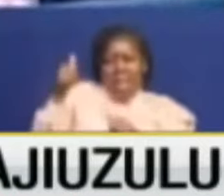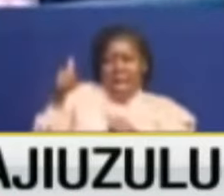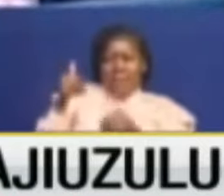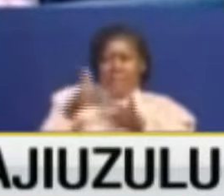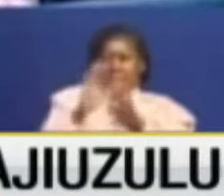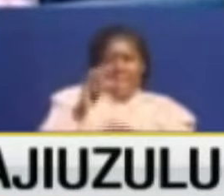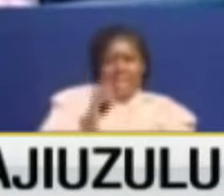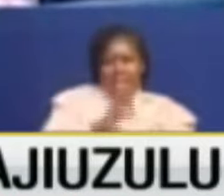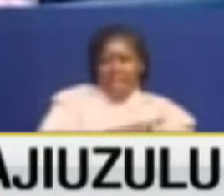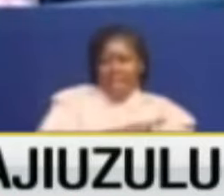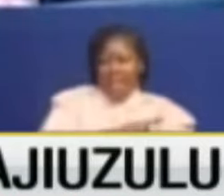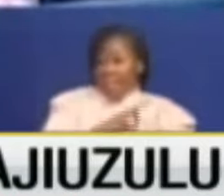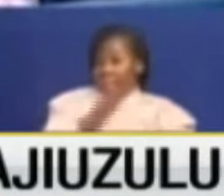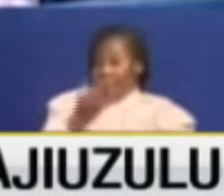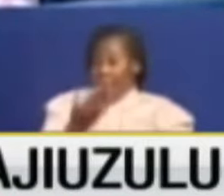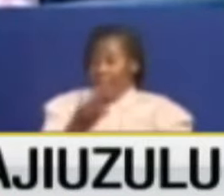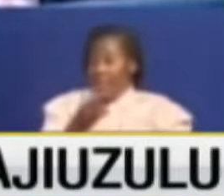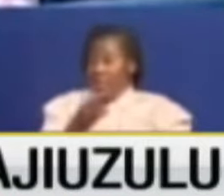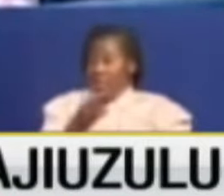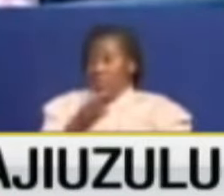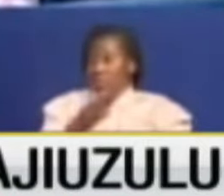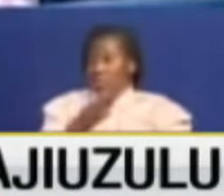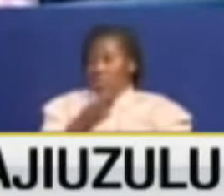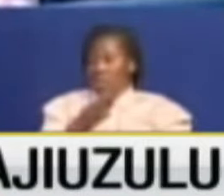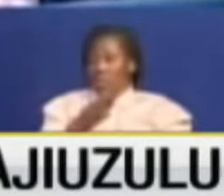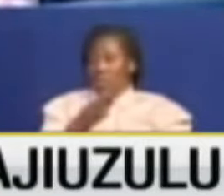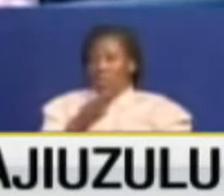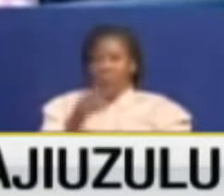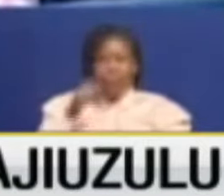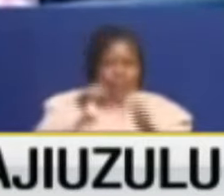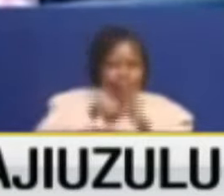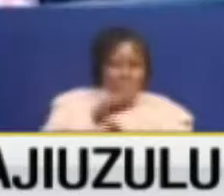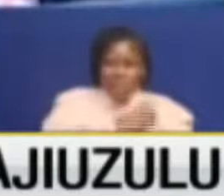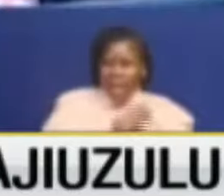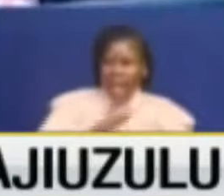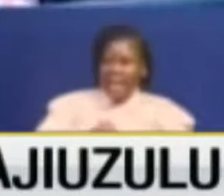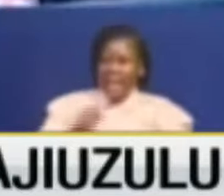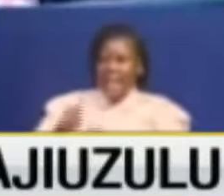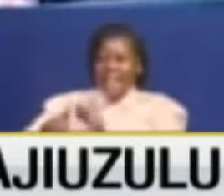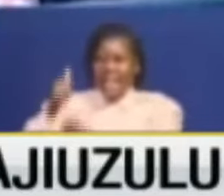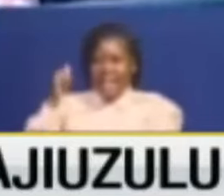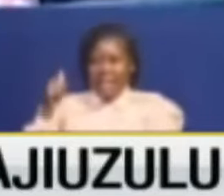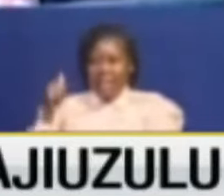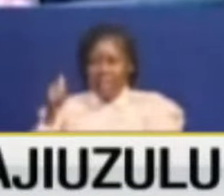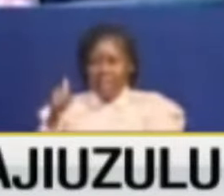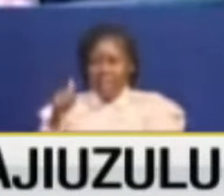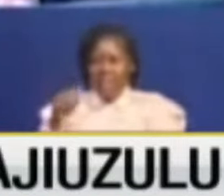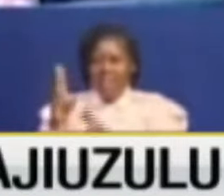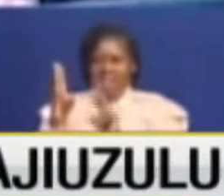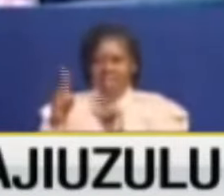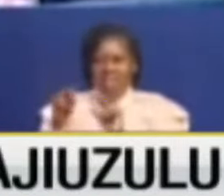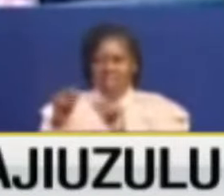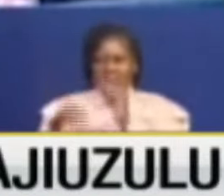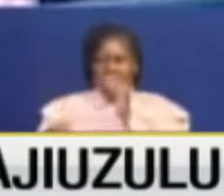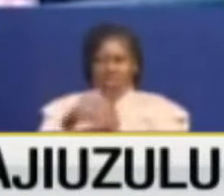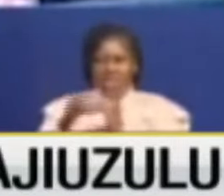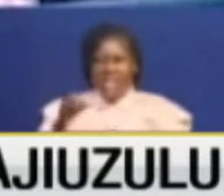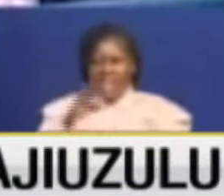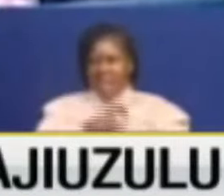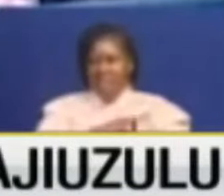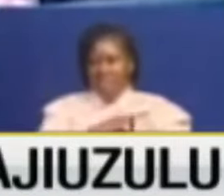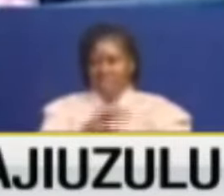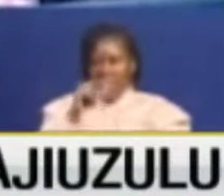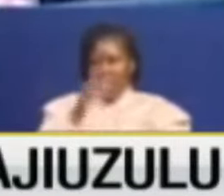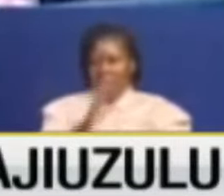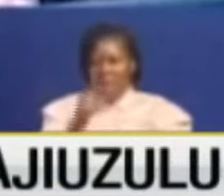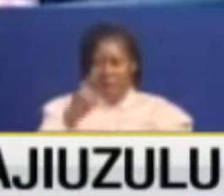them here, then you take me to Senate. You'll see those letters of the governor rejecting any staff. There's no additional staff with the